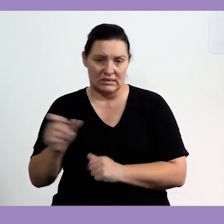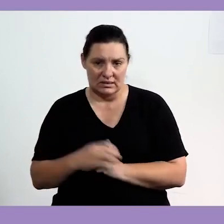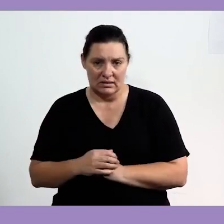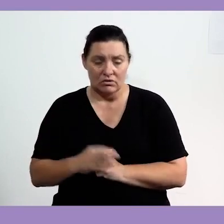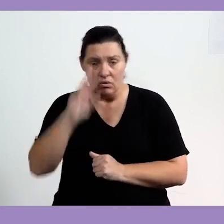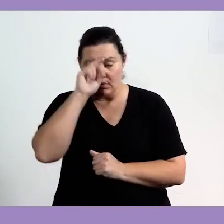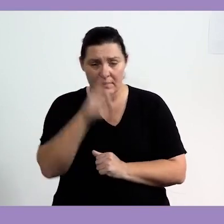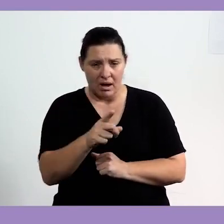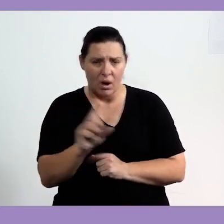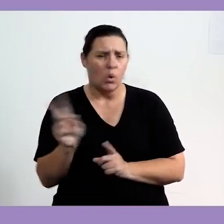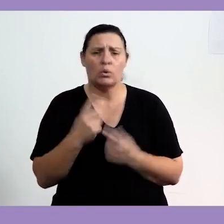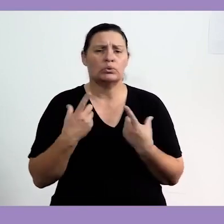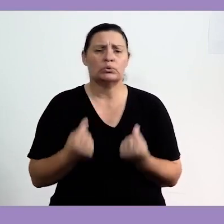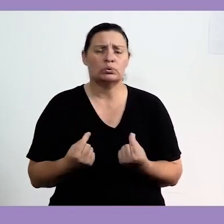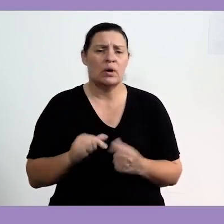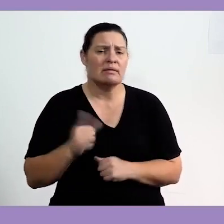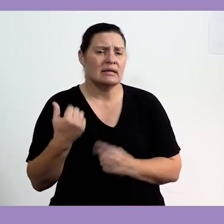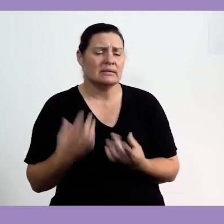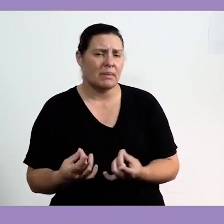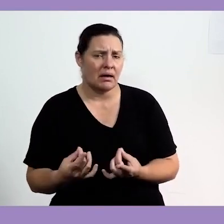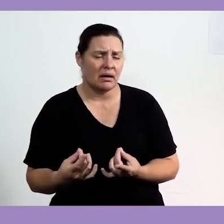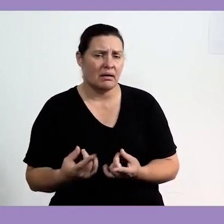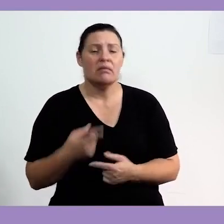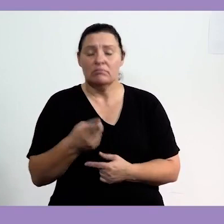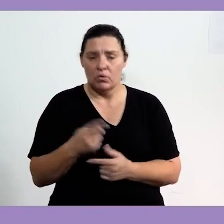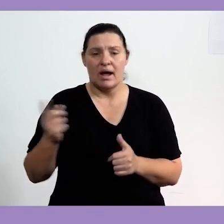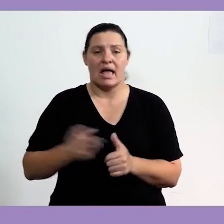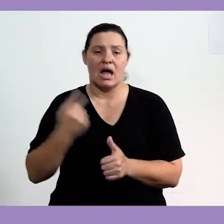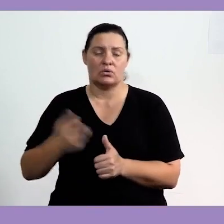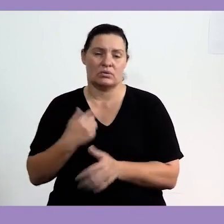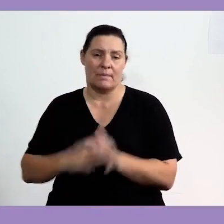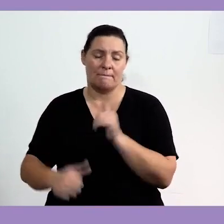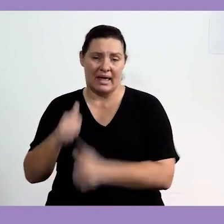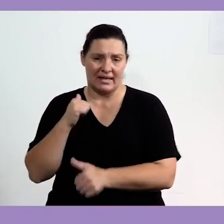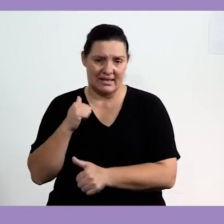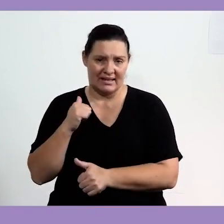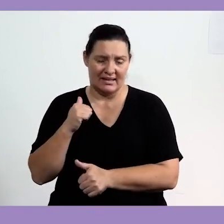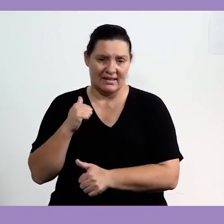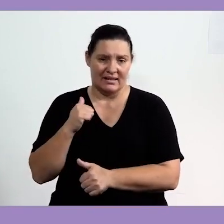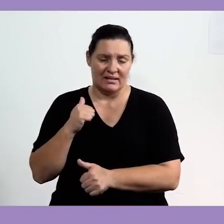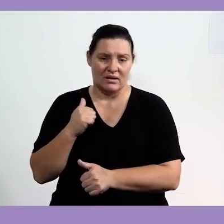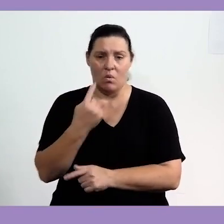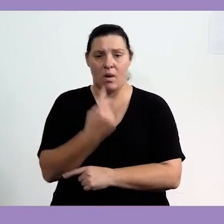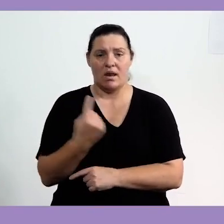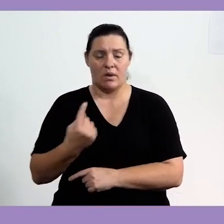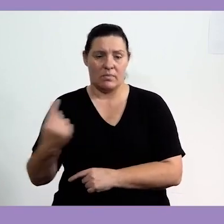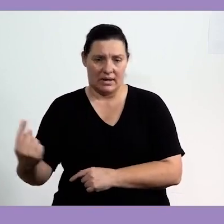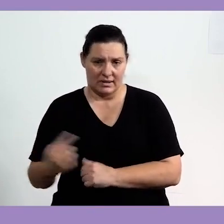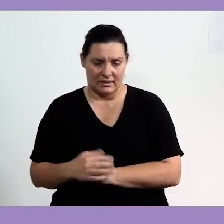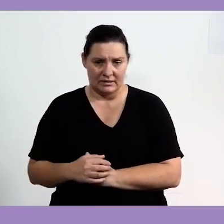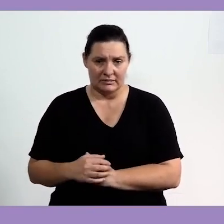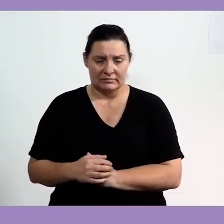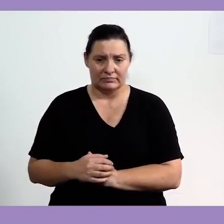words, right? So remember, what are we doing to get to the next number? We are counting backwards in